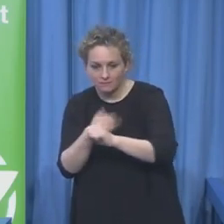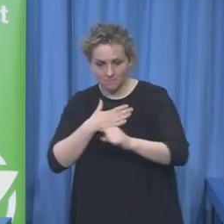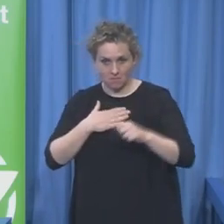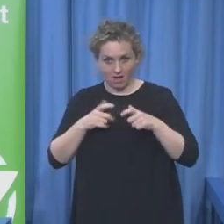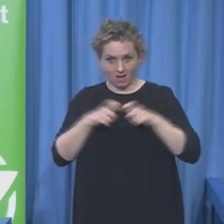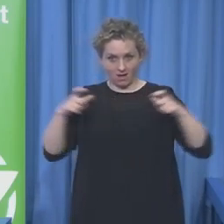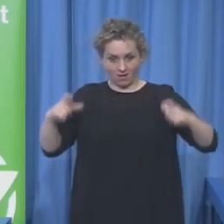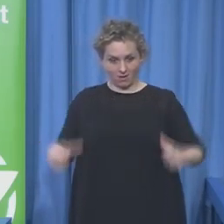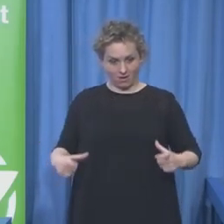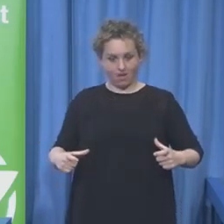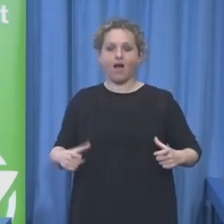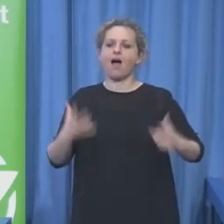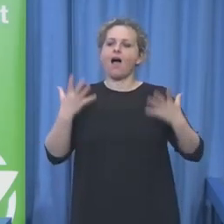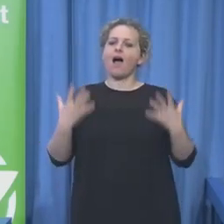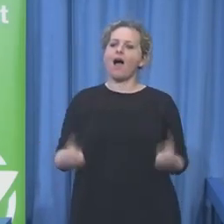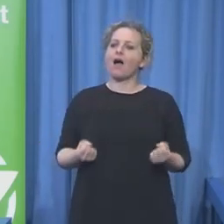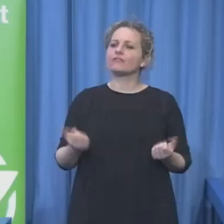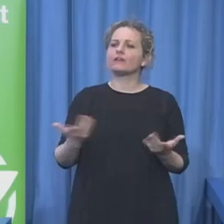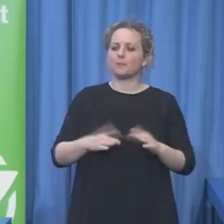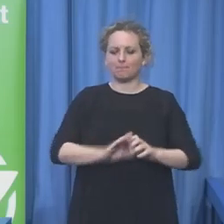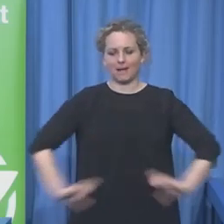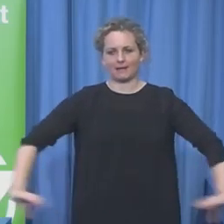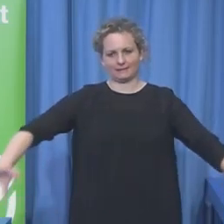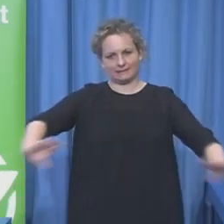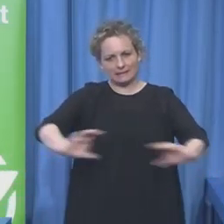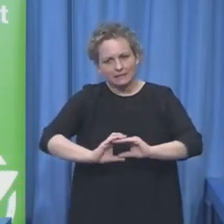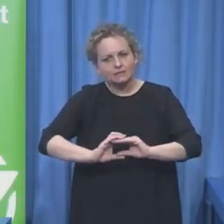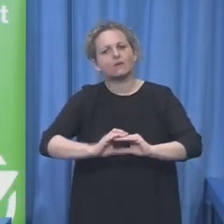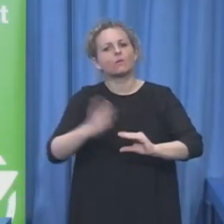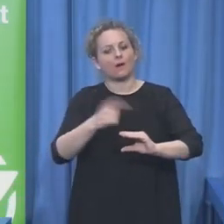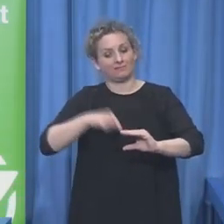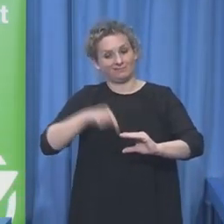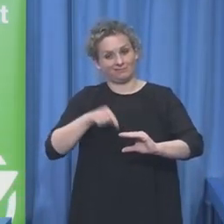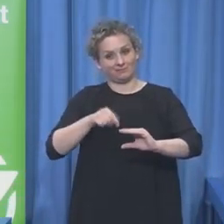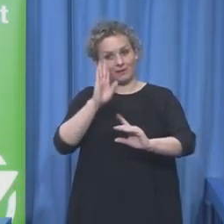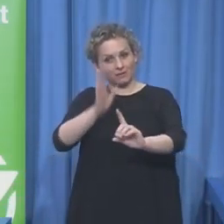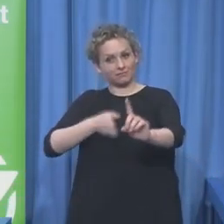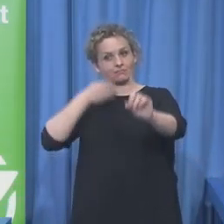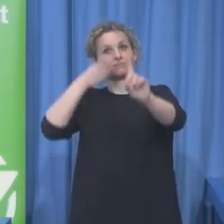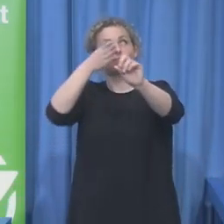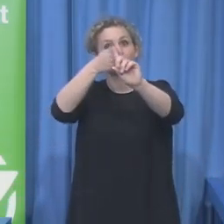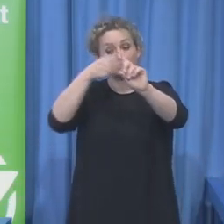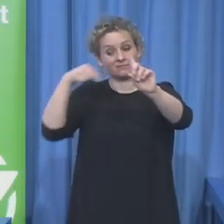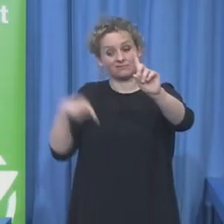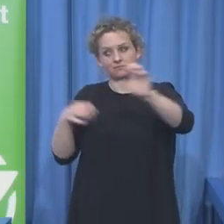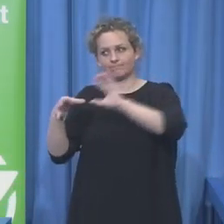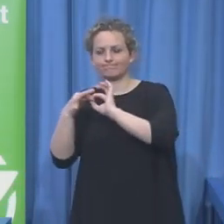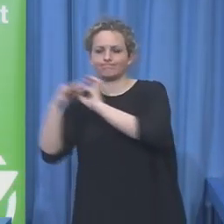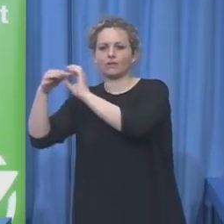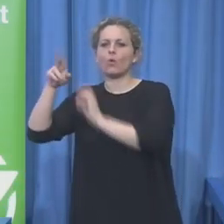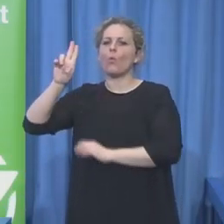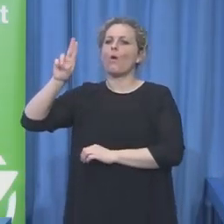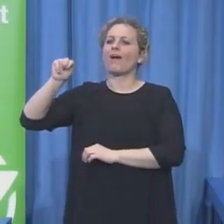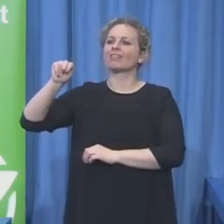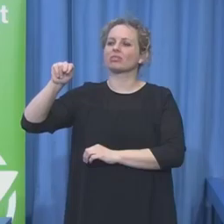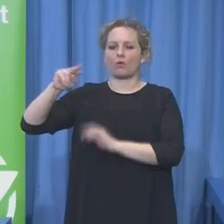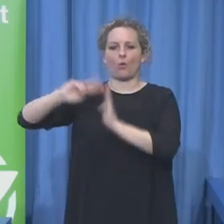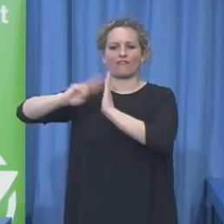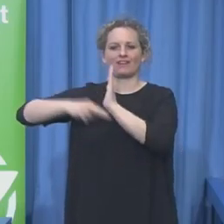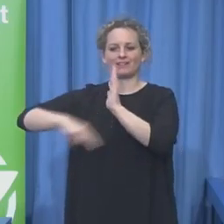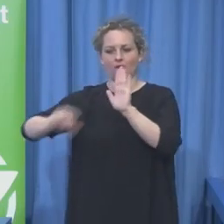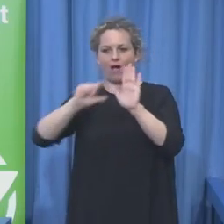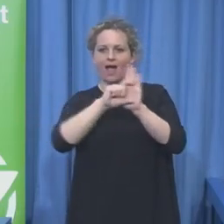and it's mainly focused on promoting the article number 19 from the UN Convention of the Rights of People